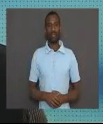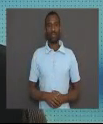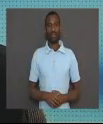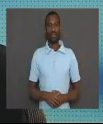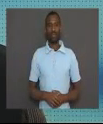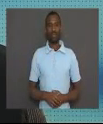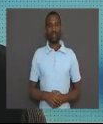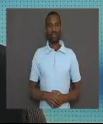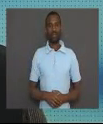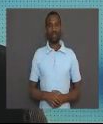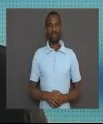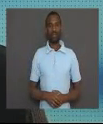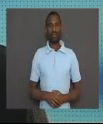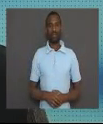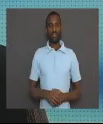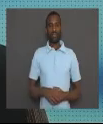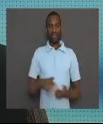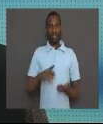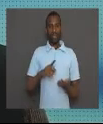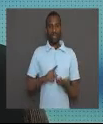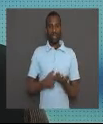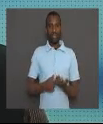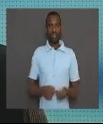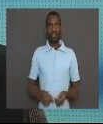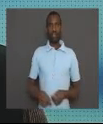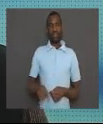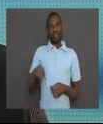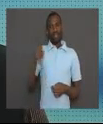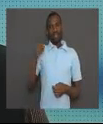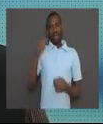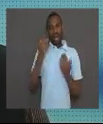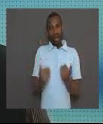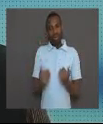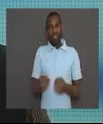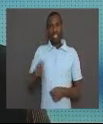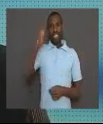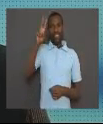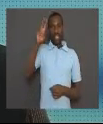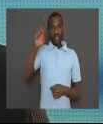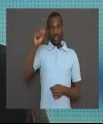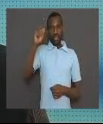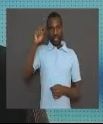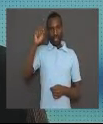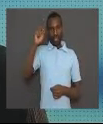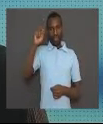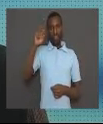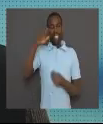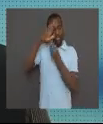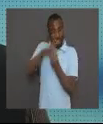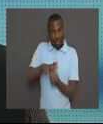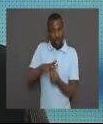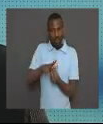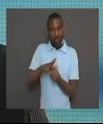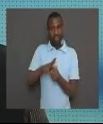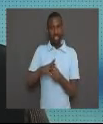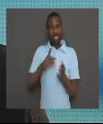Using a garden hose, we can demonstrate the Venturi effect simply